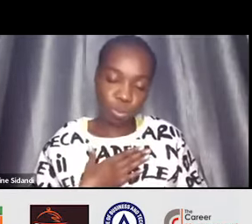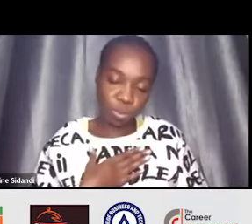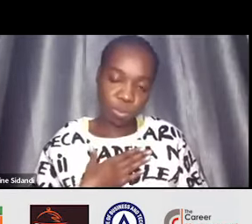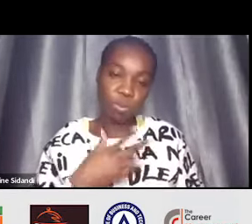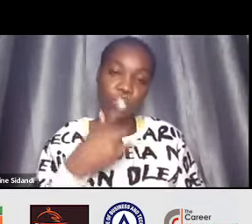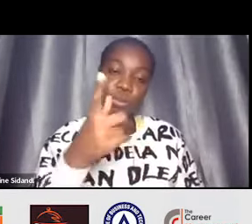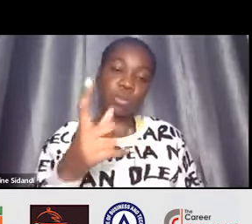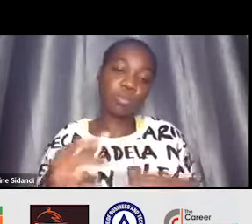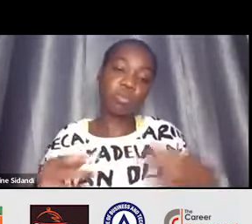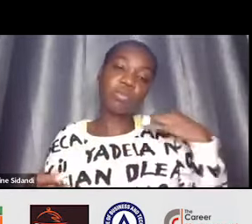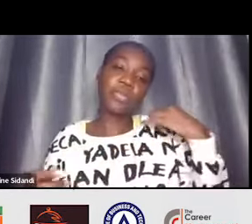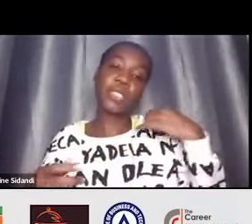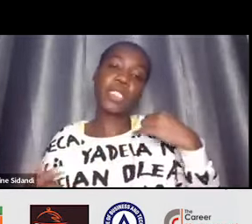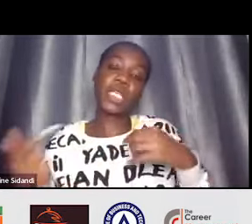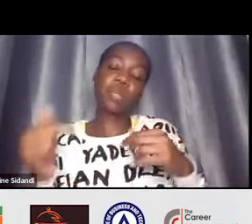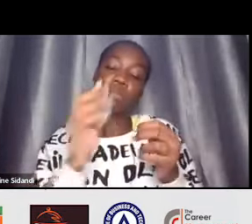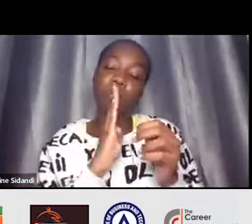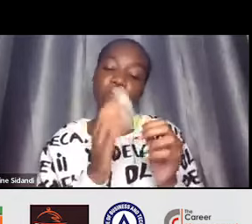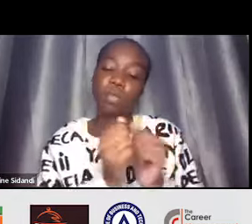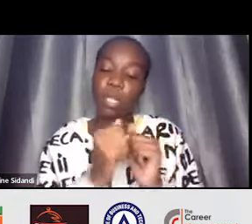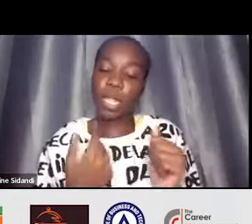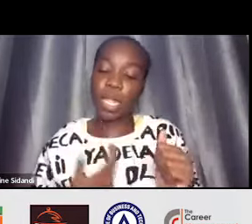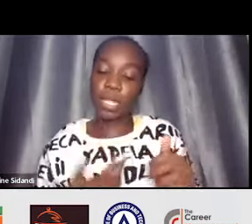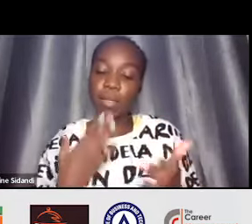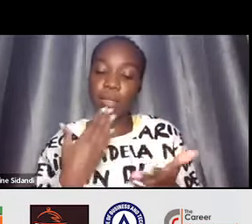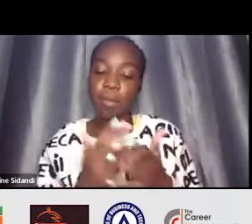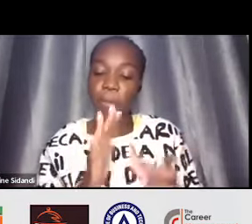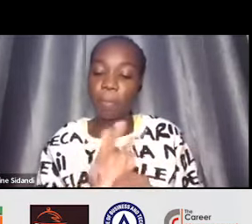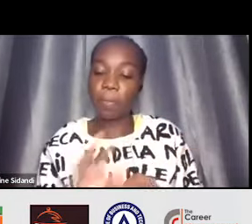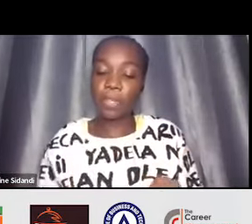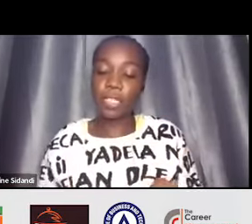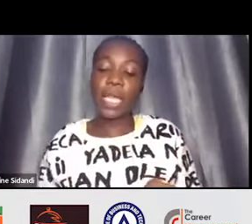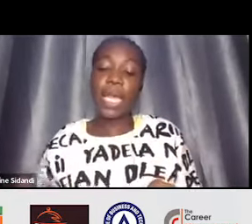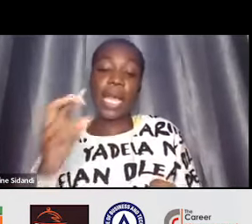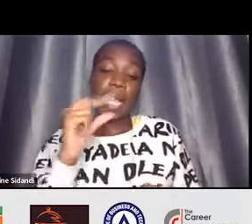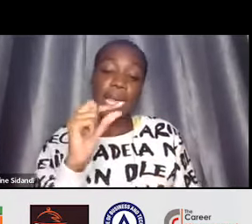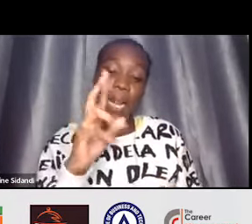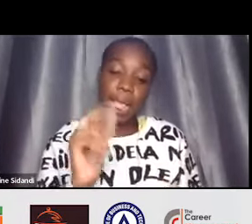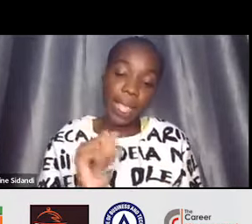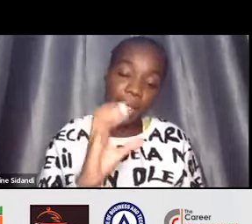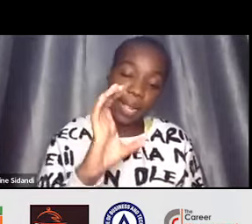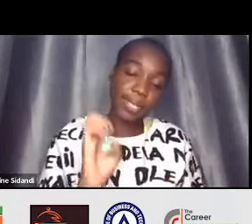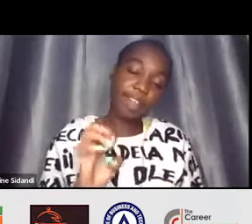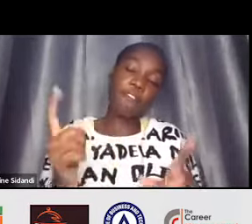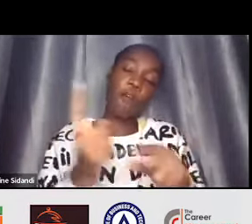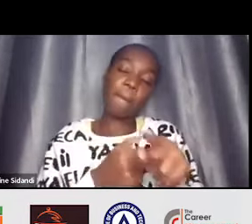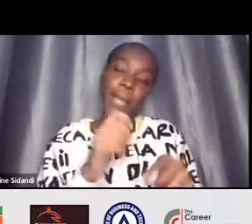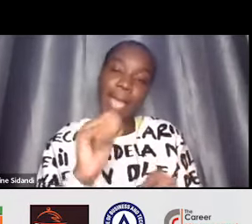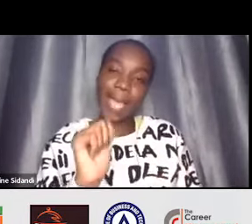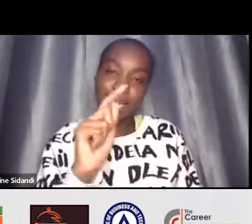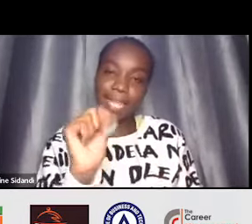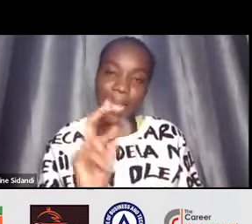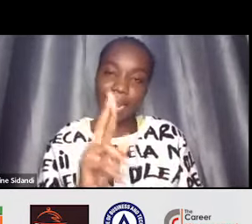you could sacrifice your time to be with us. So thank you very much, as always. Grace Nzula here from Atara Solutions, and I hope